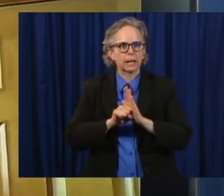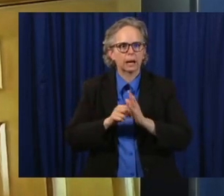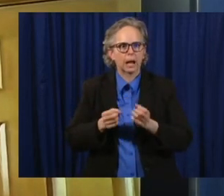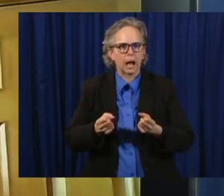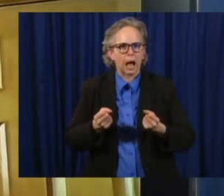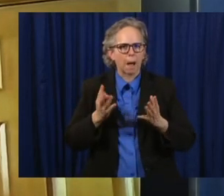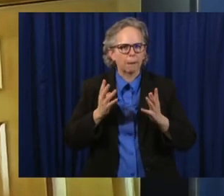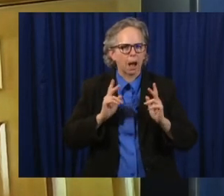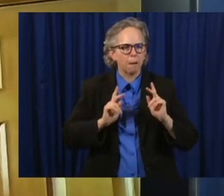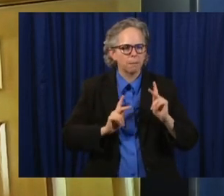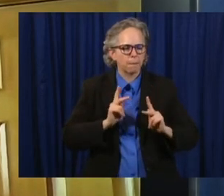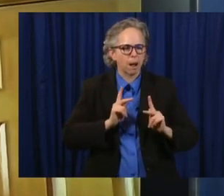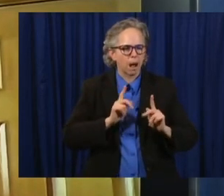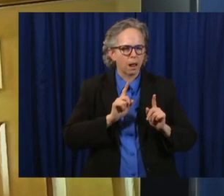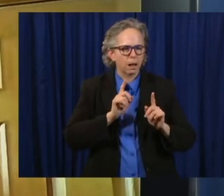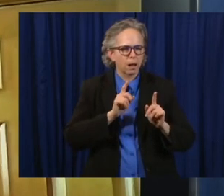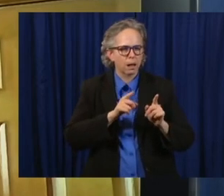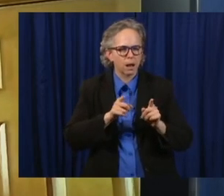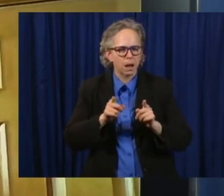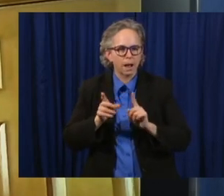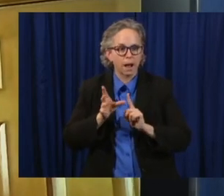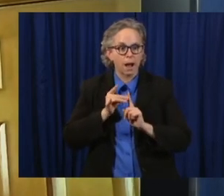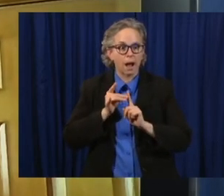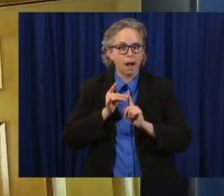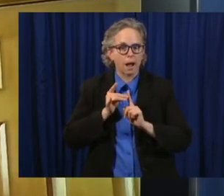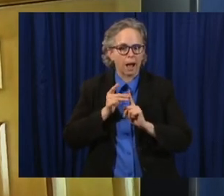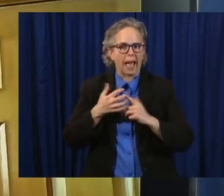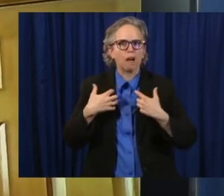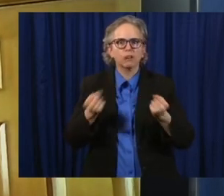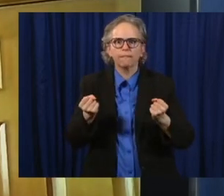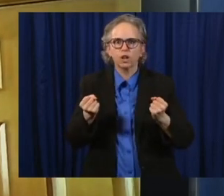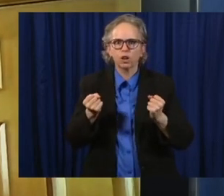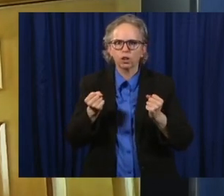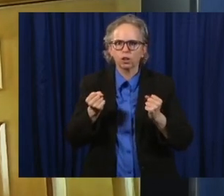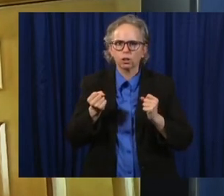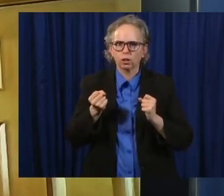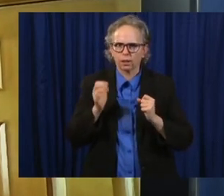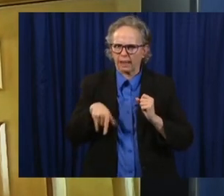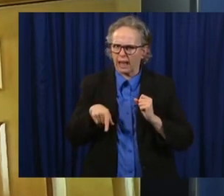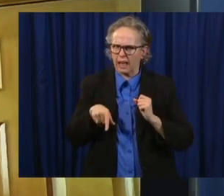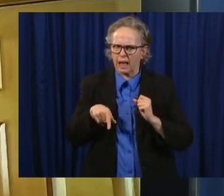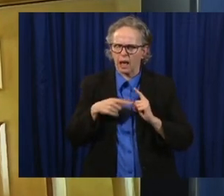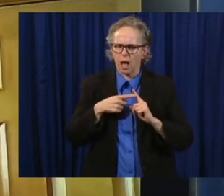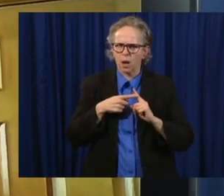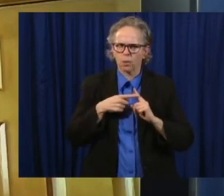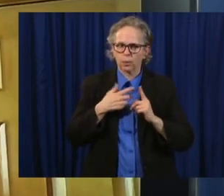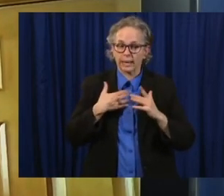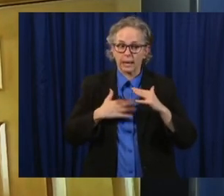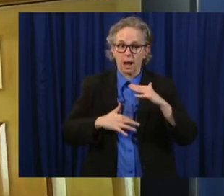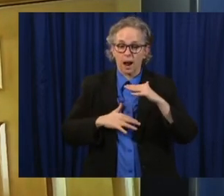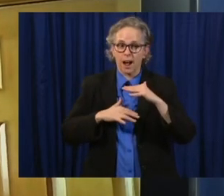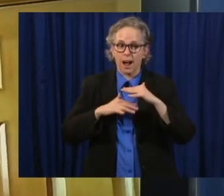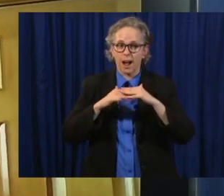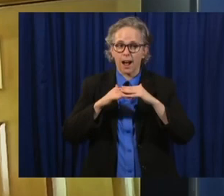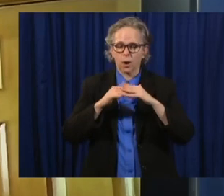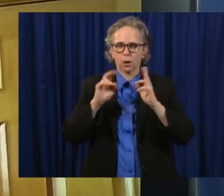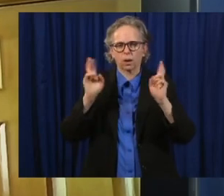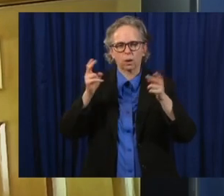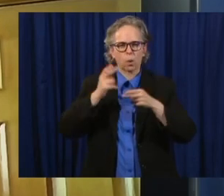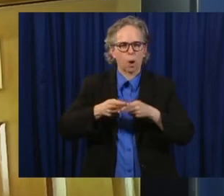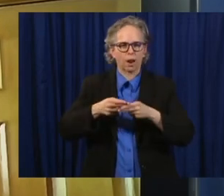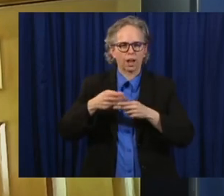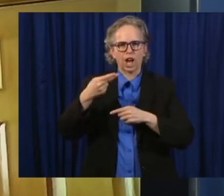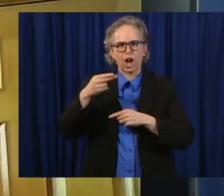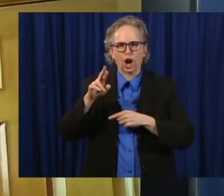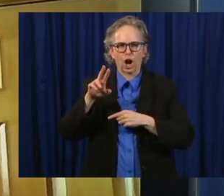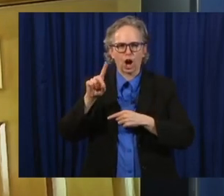who are recovered from this, and to the point where we can reach herd immunity, meaning where enough individuals have experienced this and